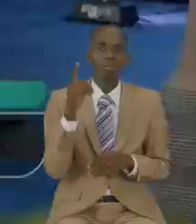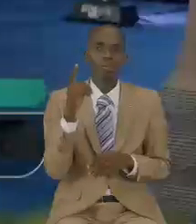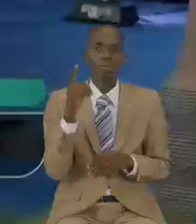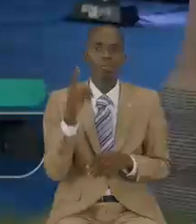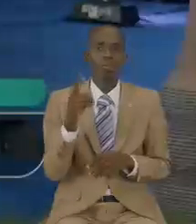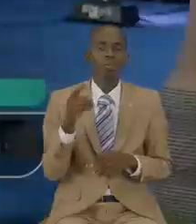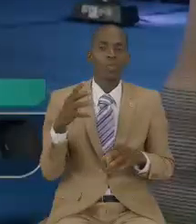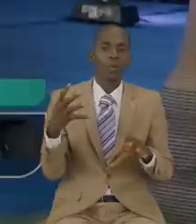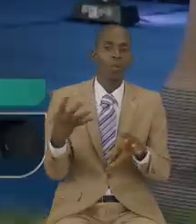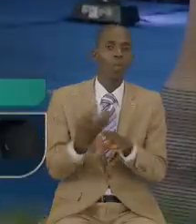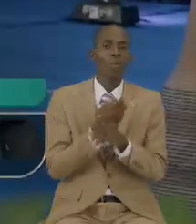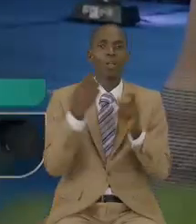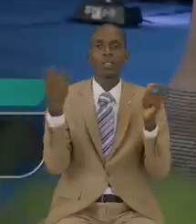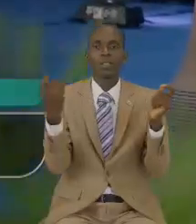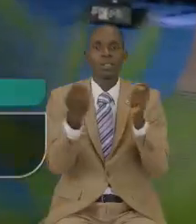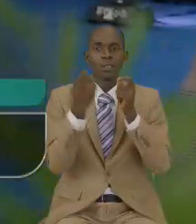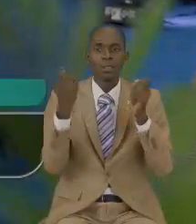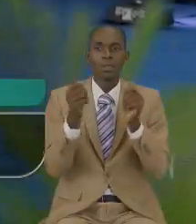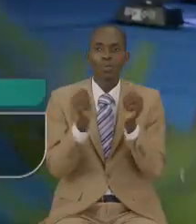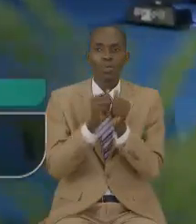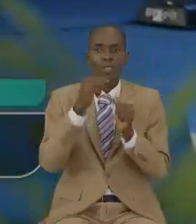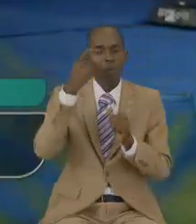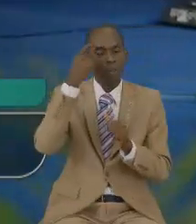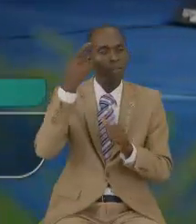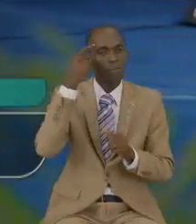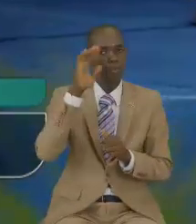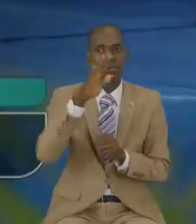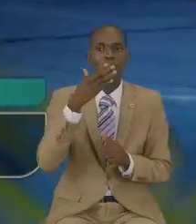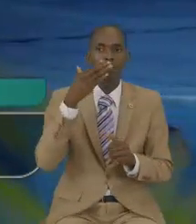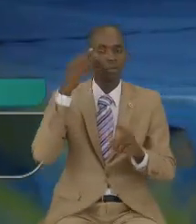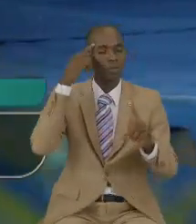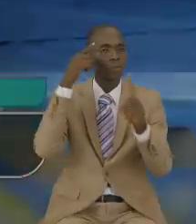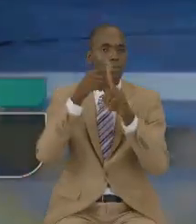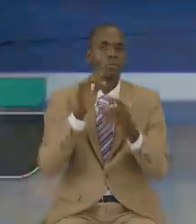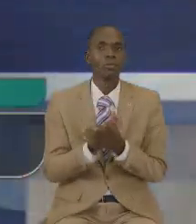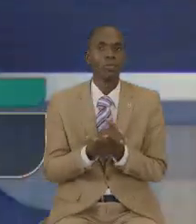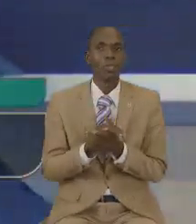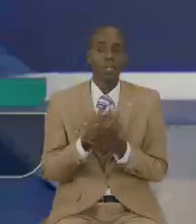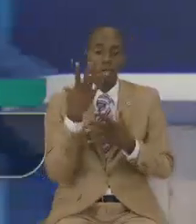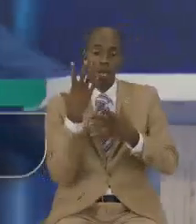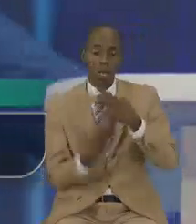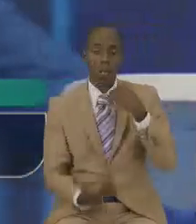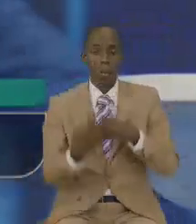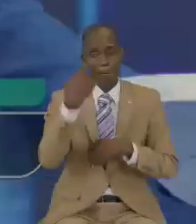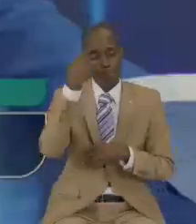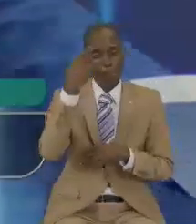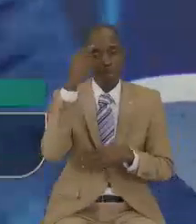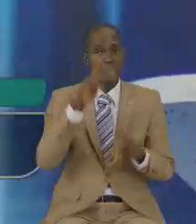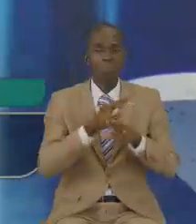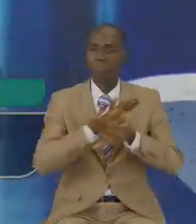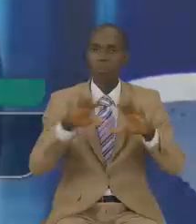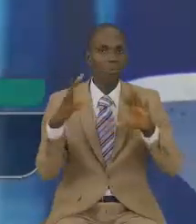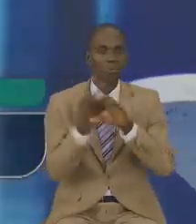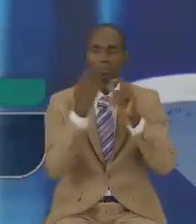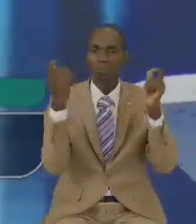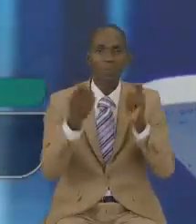goal. Winning with the mind for your goal. Absent-minded people don't win. The